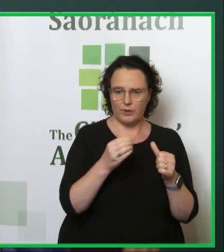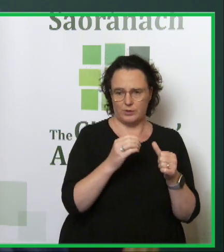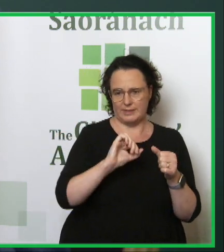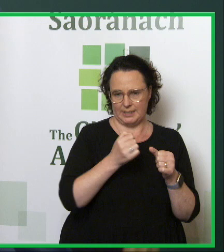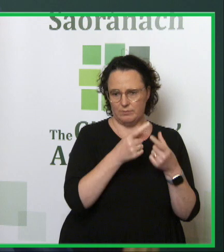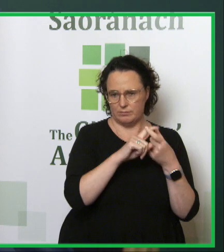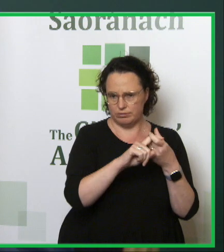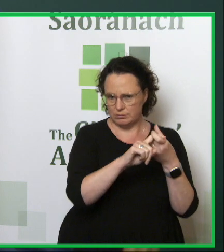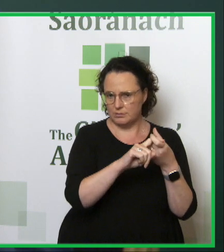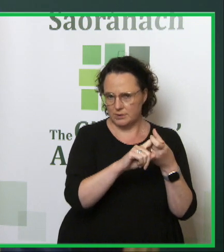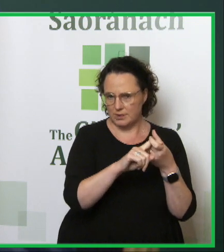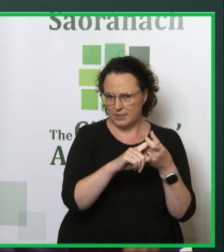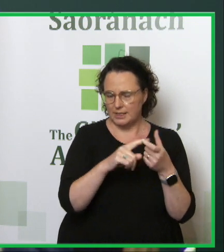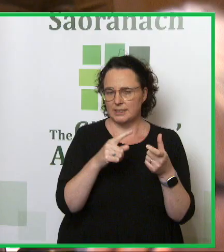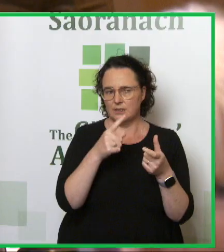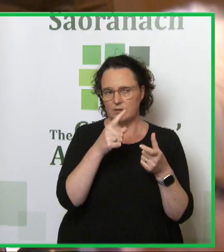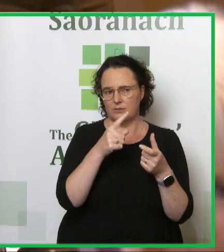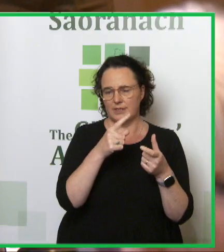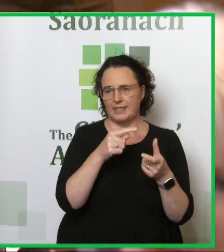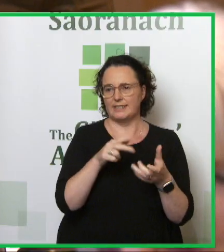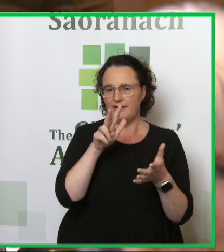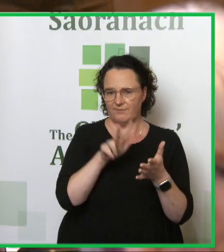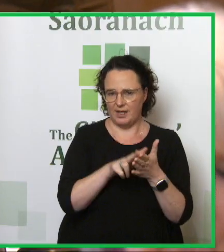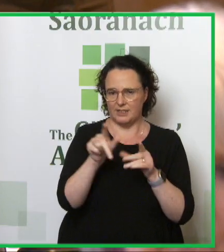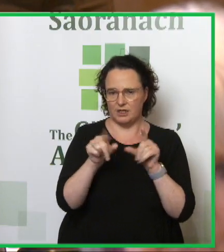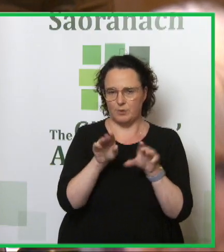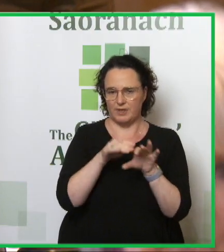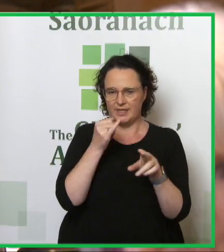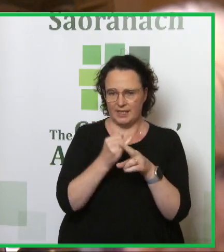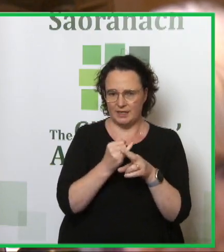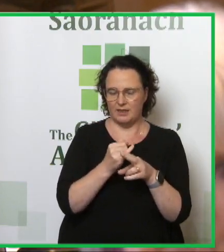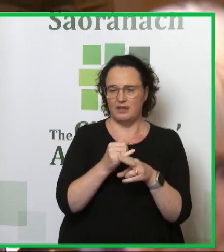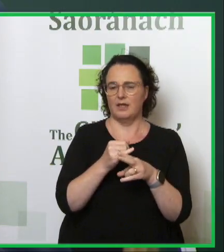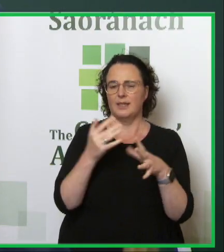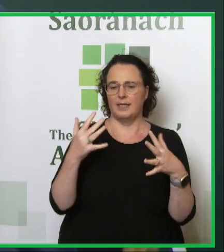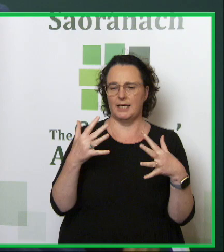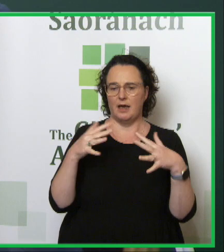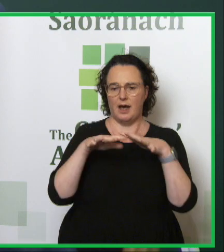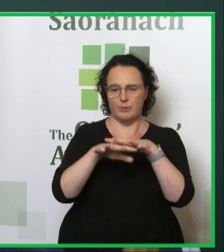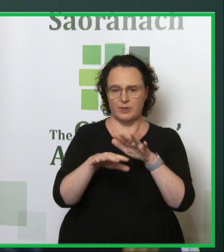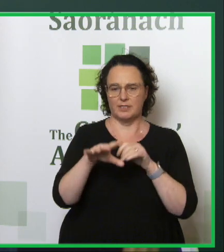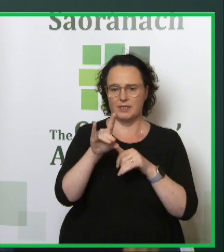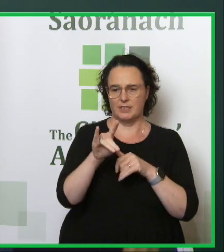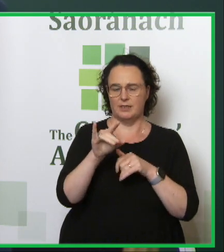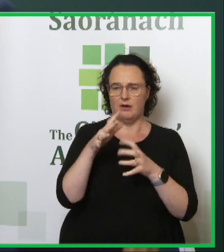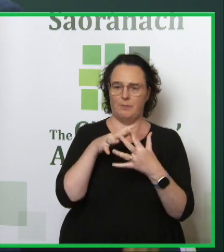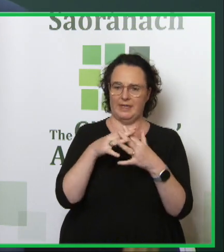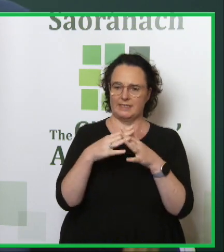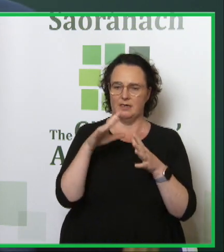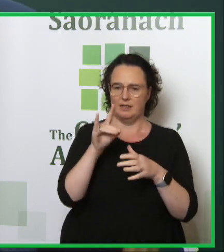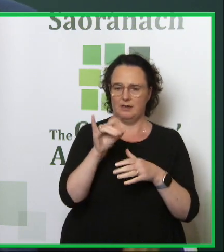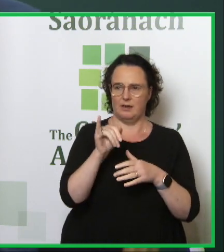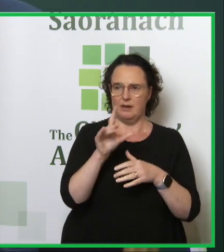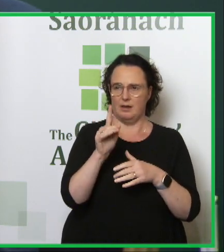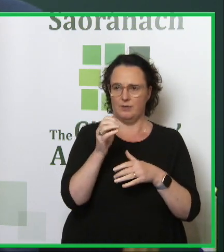hybrid approach, and that's why it is reintroduced as a legitimate option within this part of the process. The other